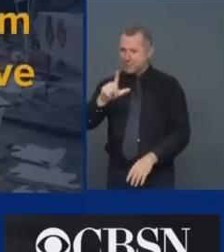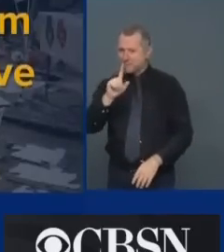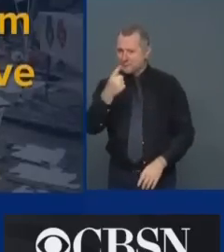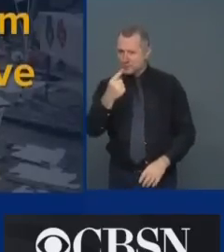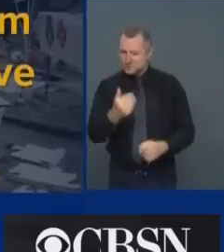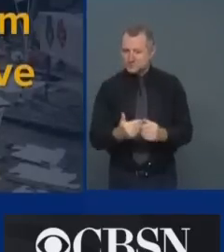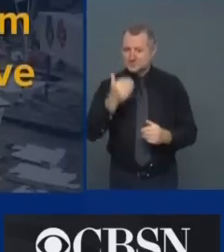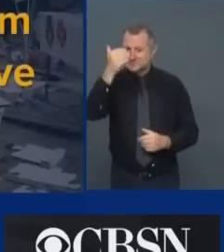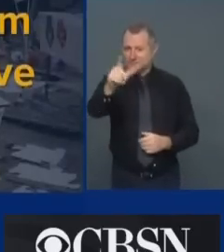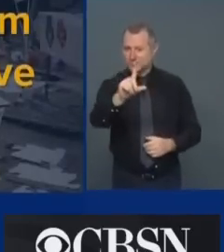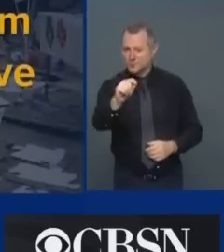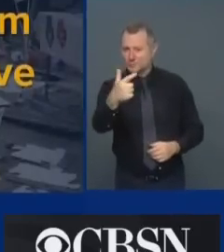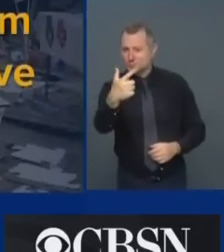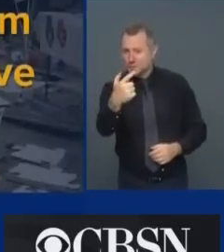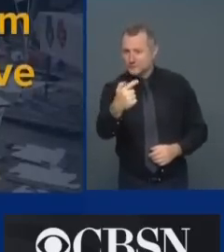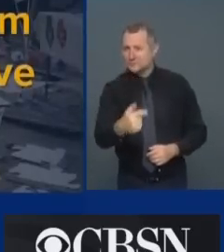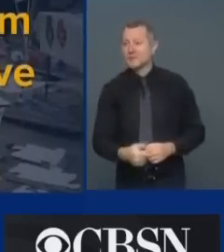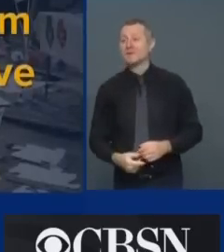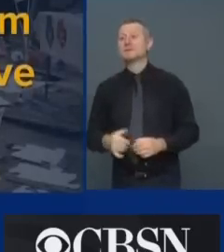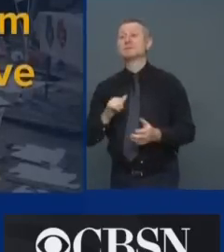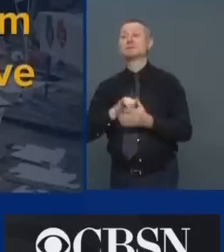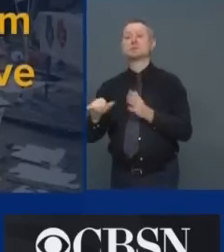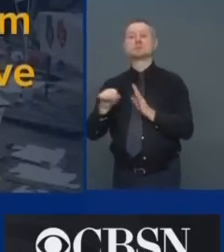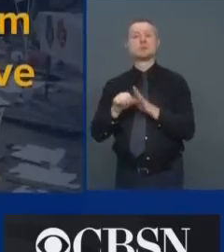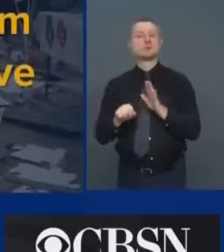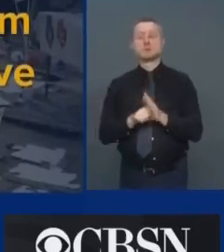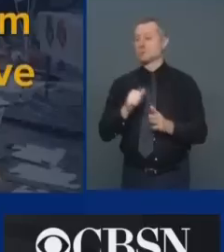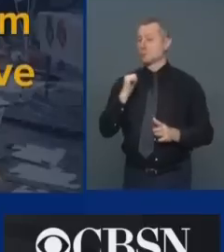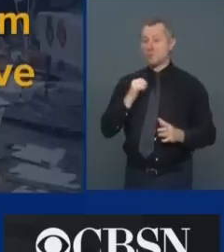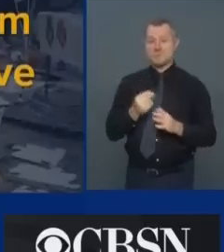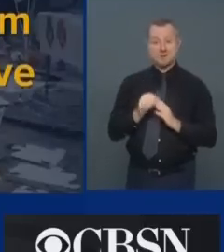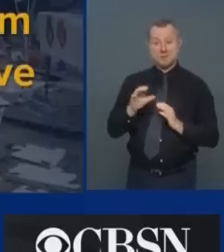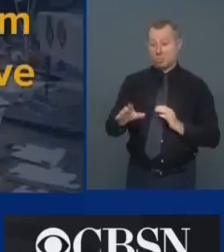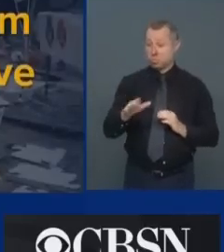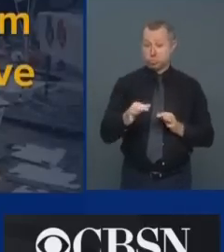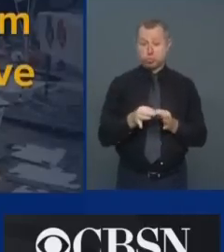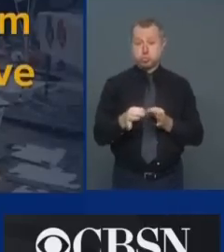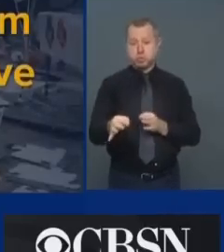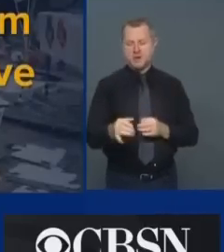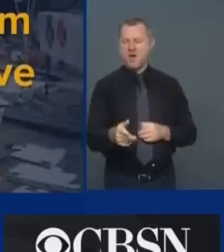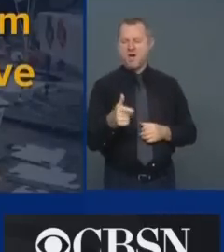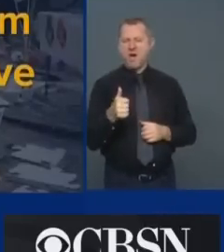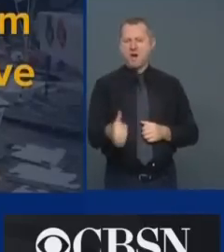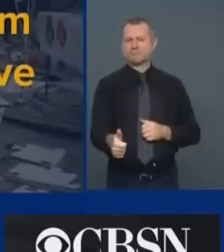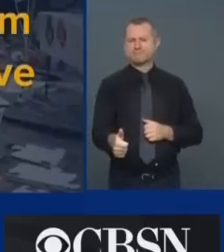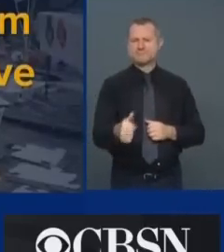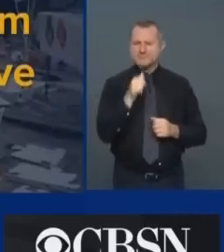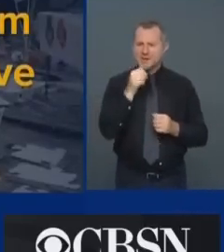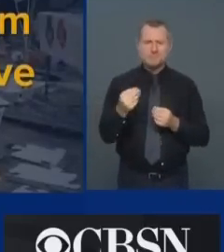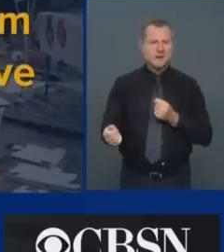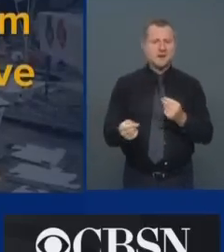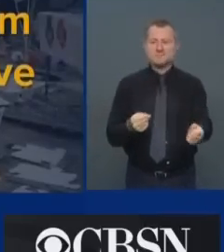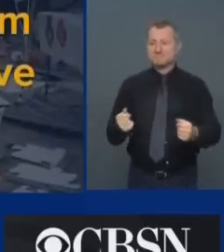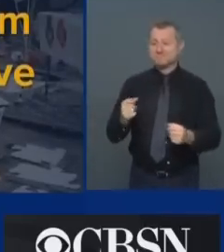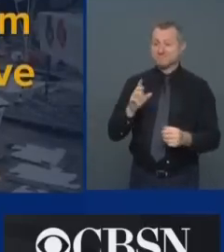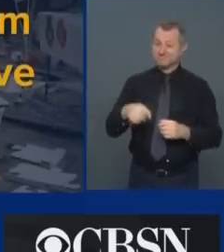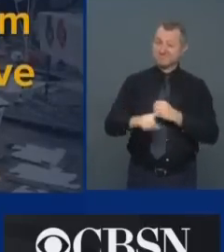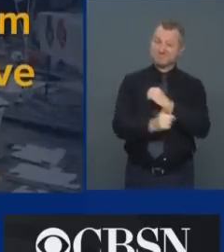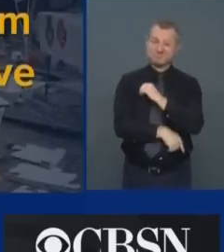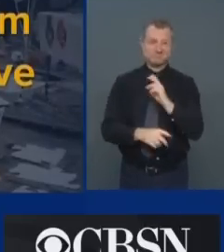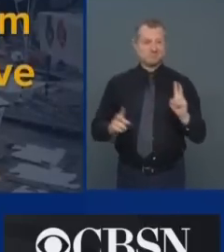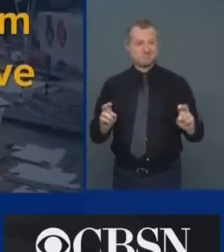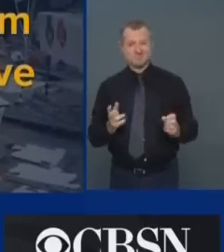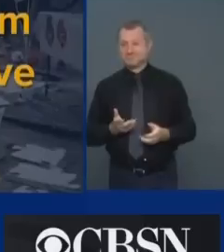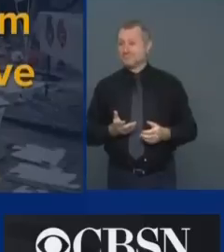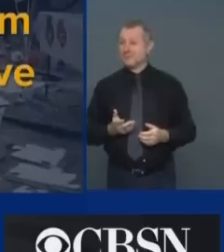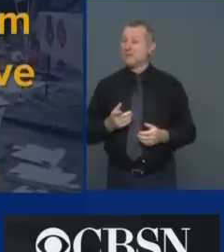receive funding from the state of New York. There is no greater sanction. None of these jurisdictions can survive